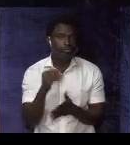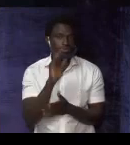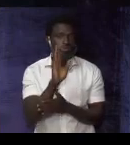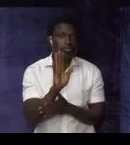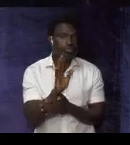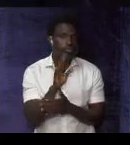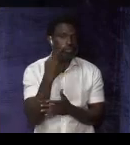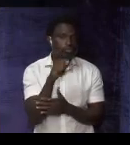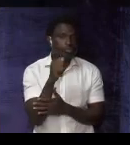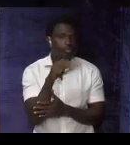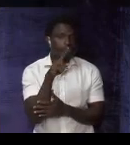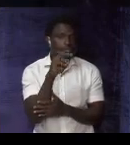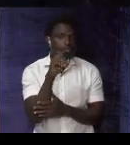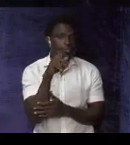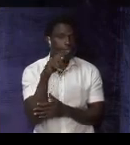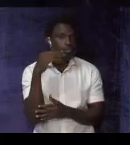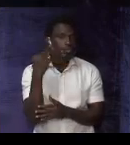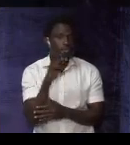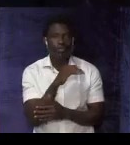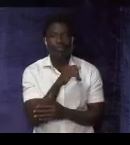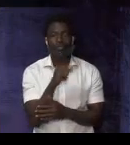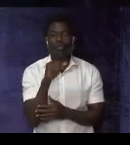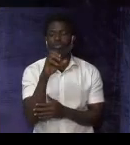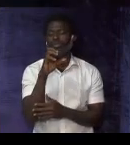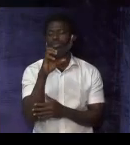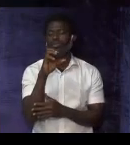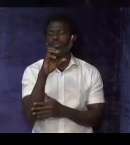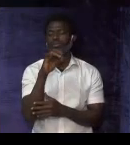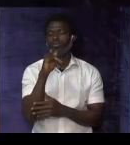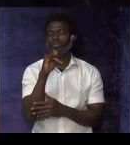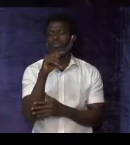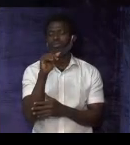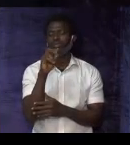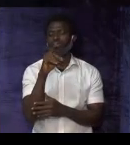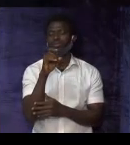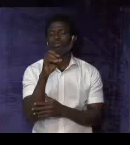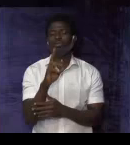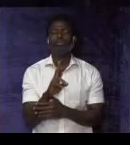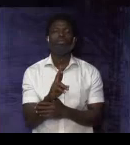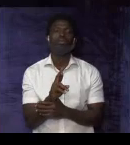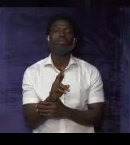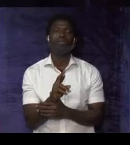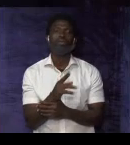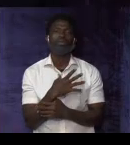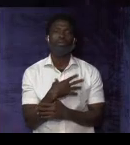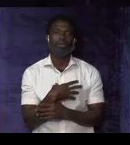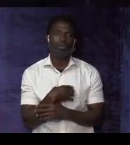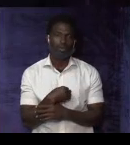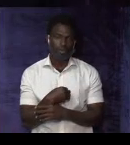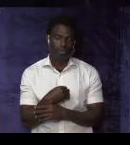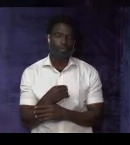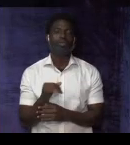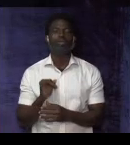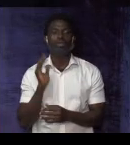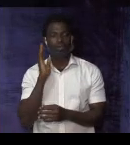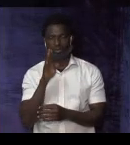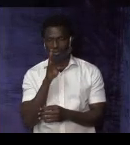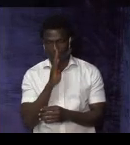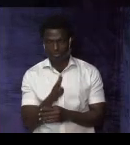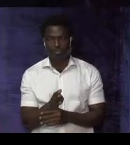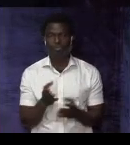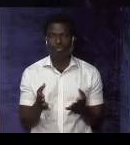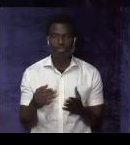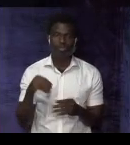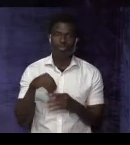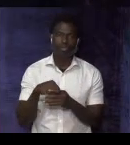draw the net of a cylinder, and I will be on hand in the next lesson to